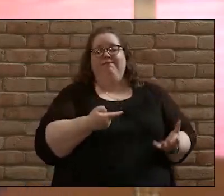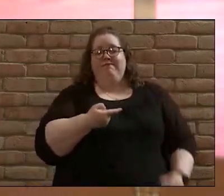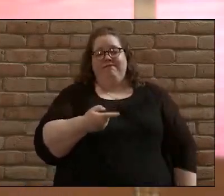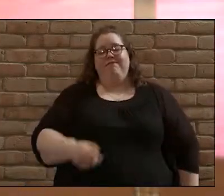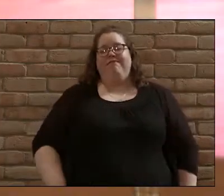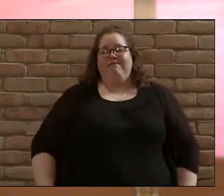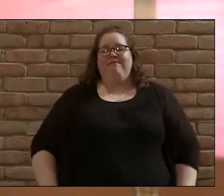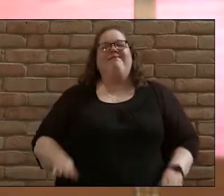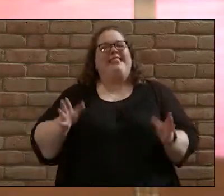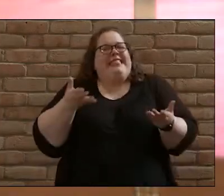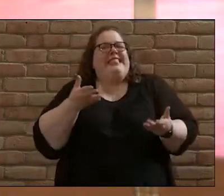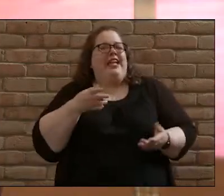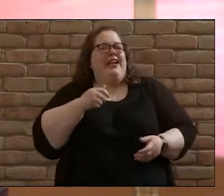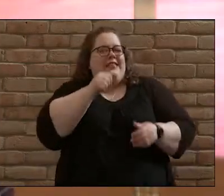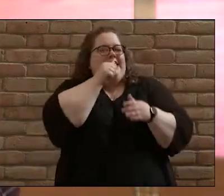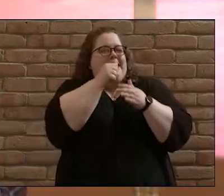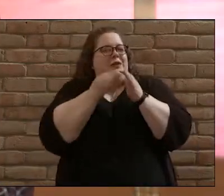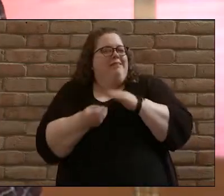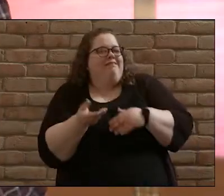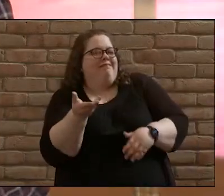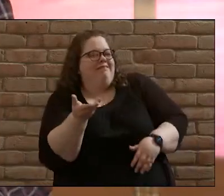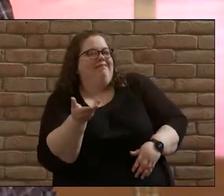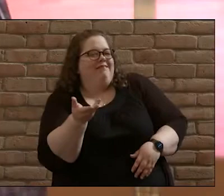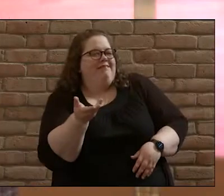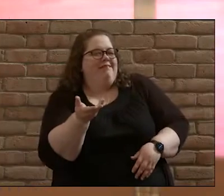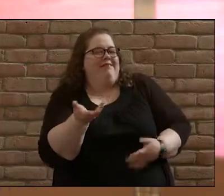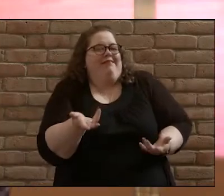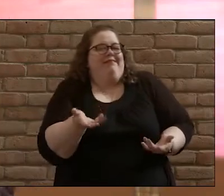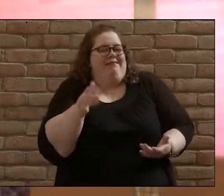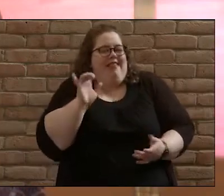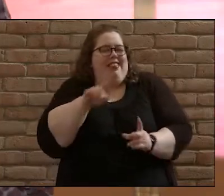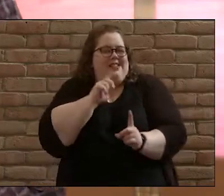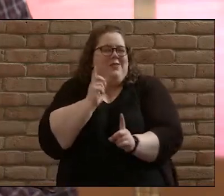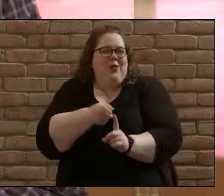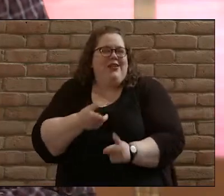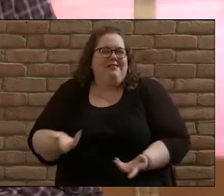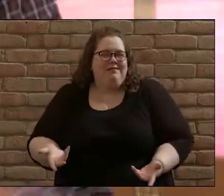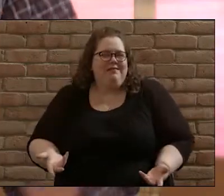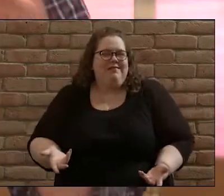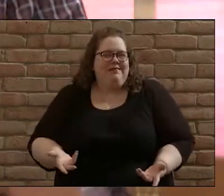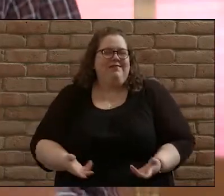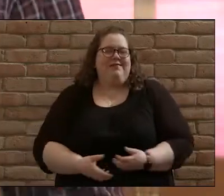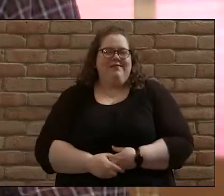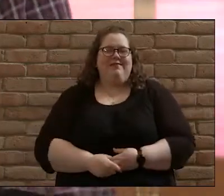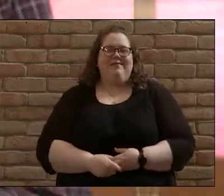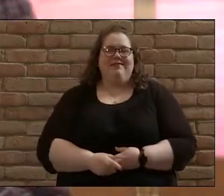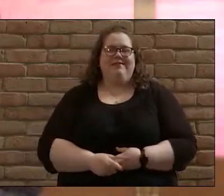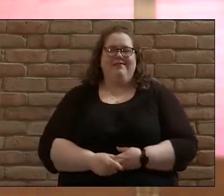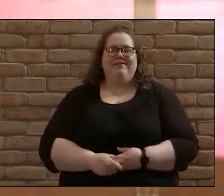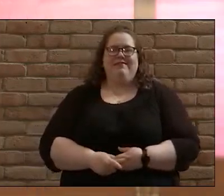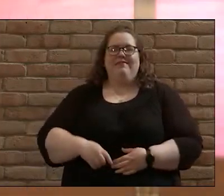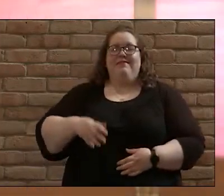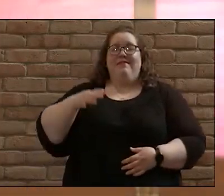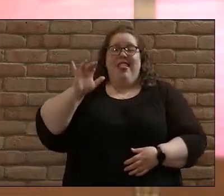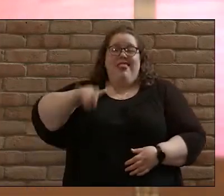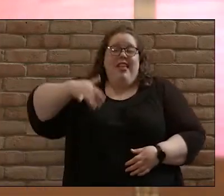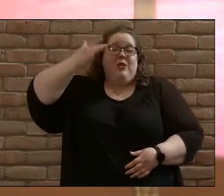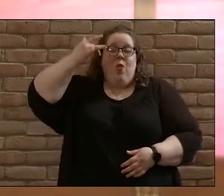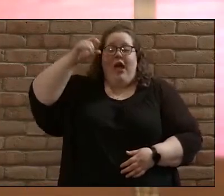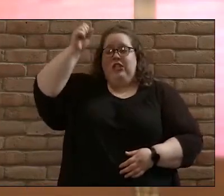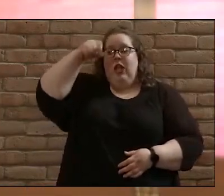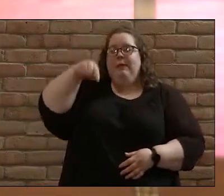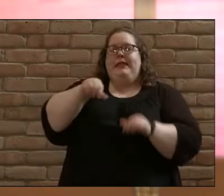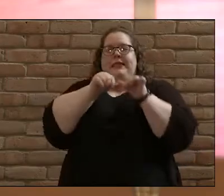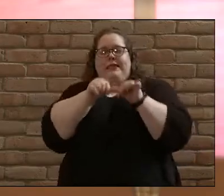I kind of want to let you in on a secret. That's kind of the point. It's why Solomon continues on in